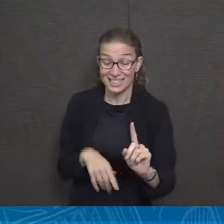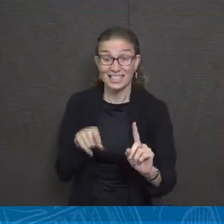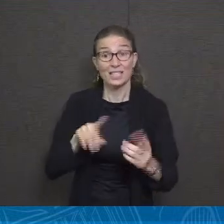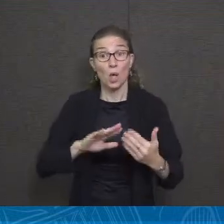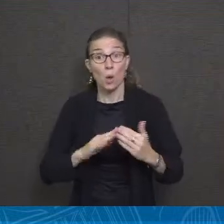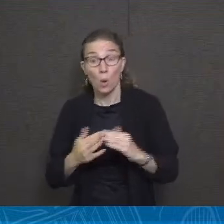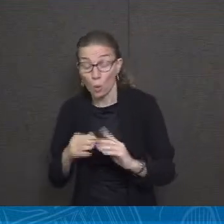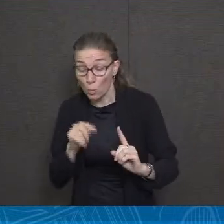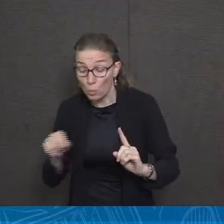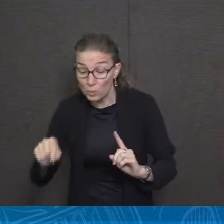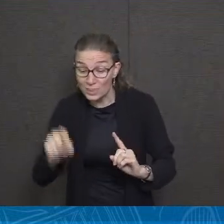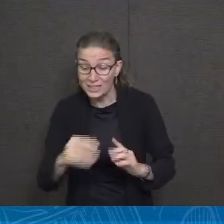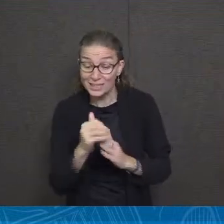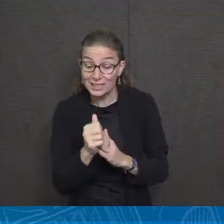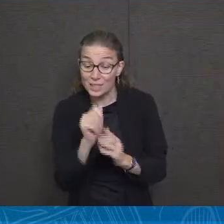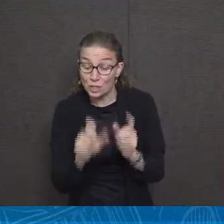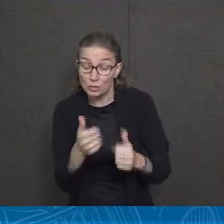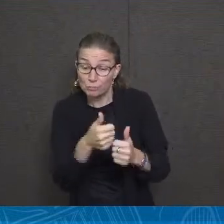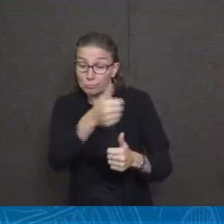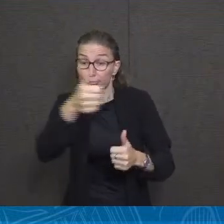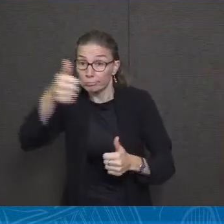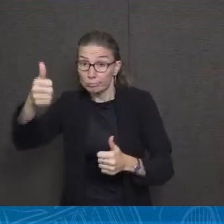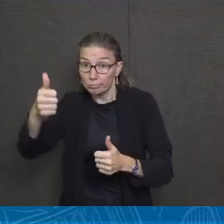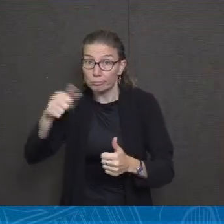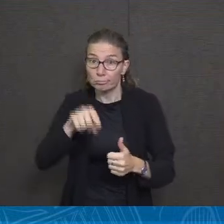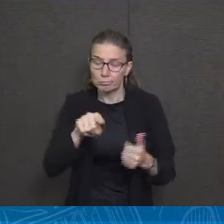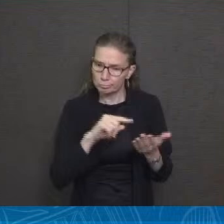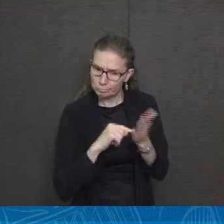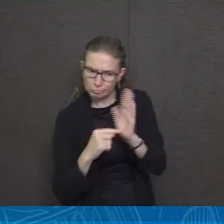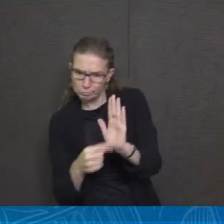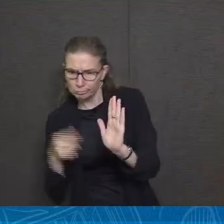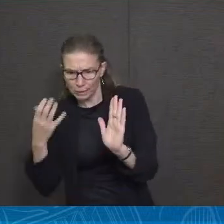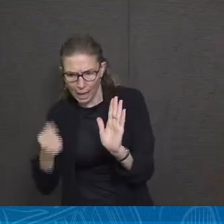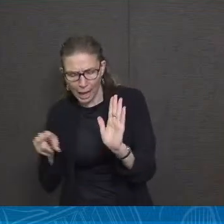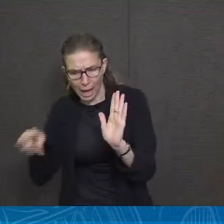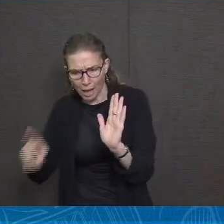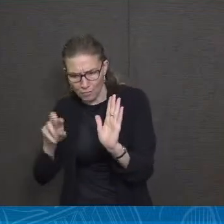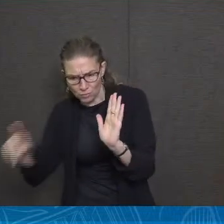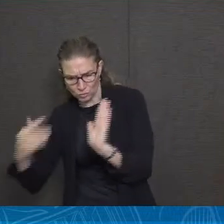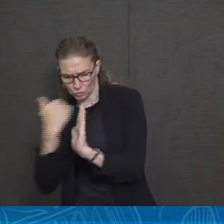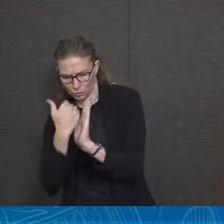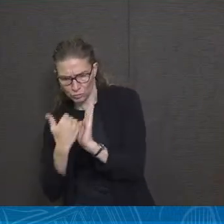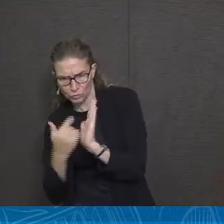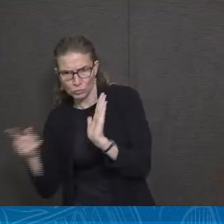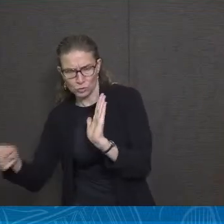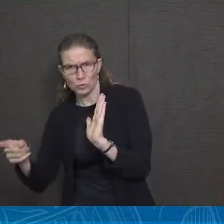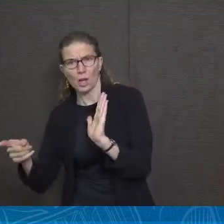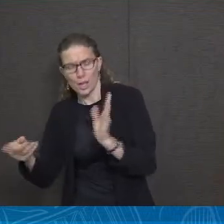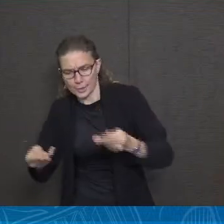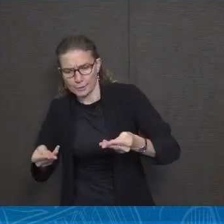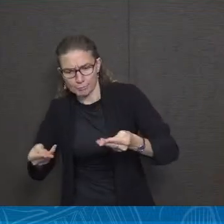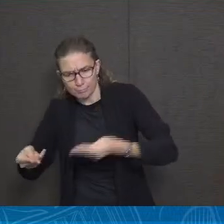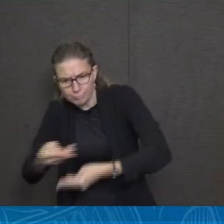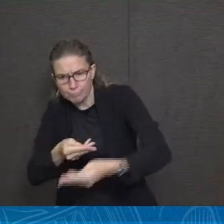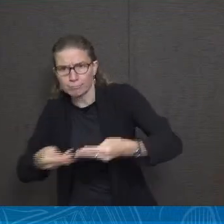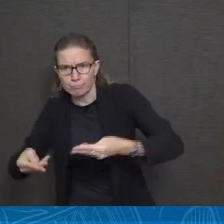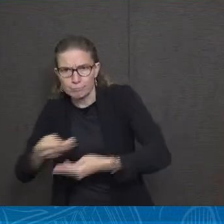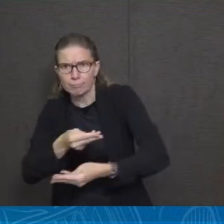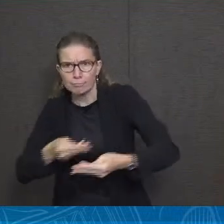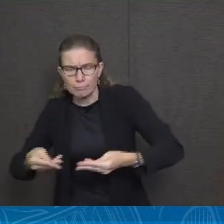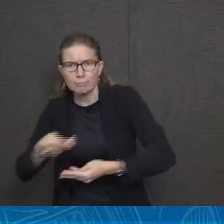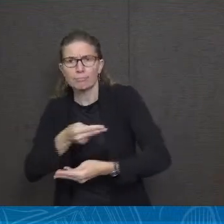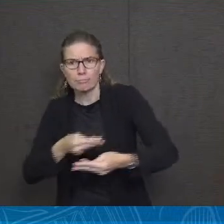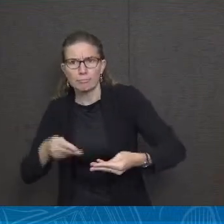existing DRM structures when we were working with the government in terms of the